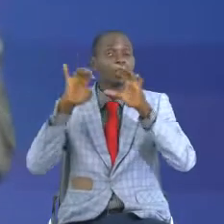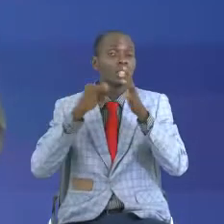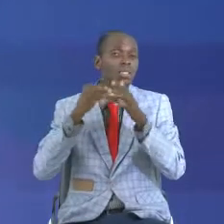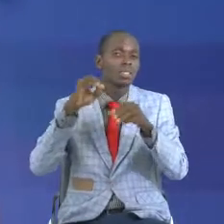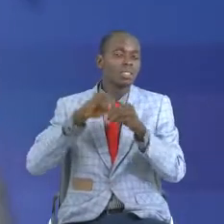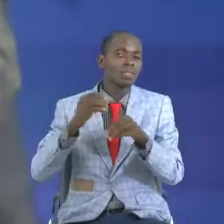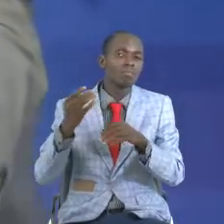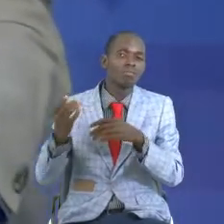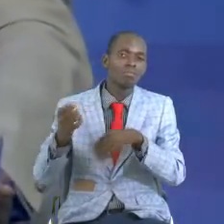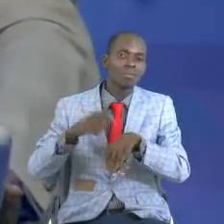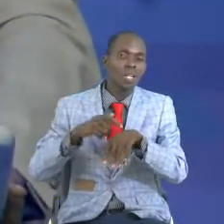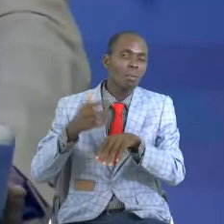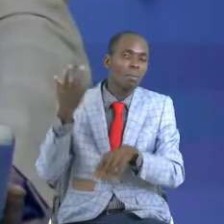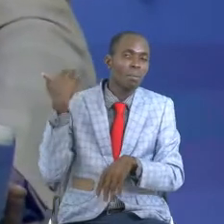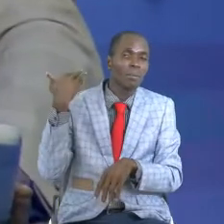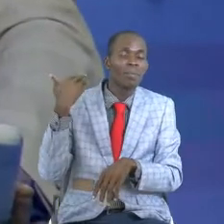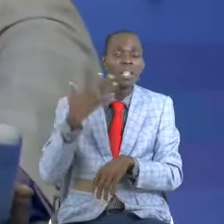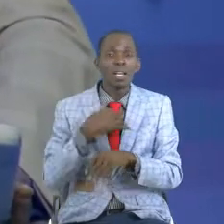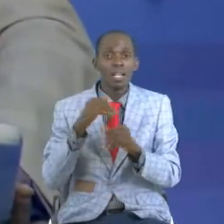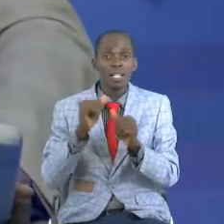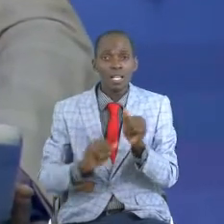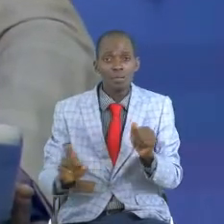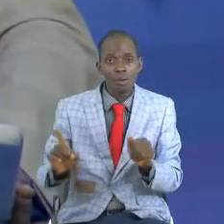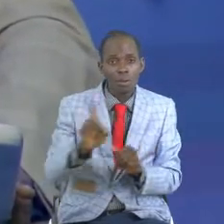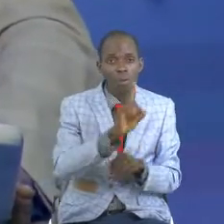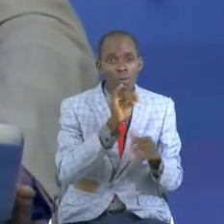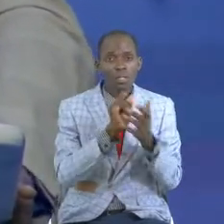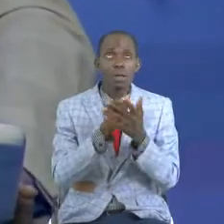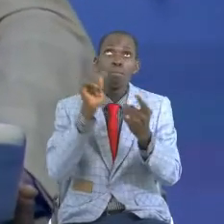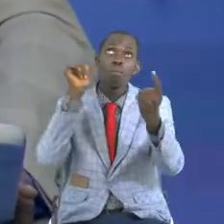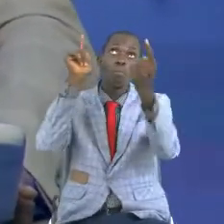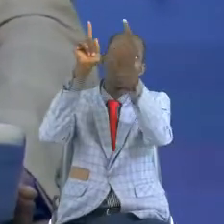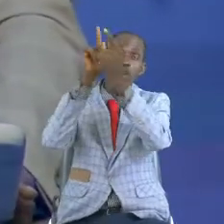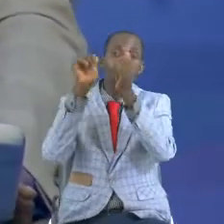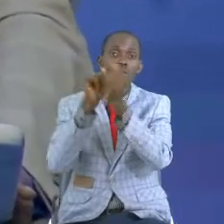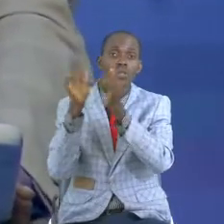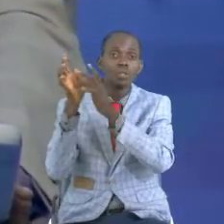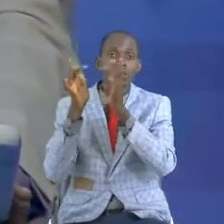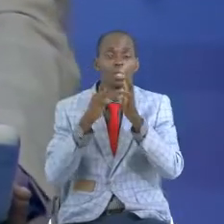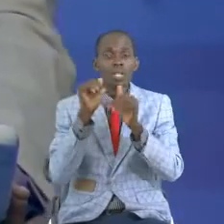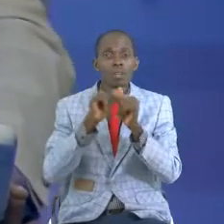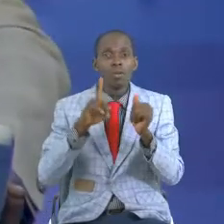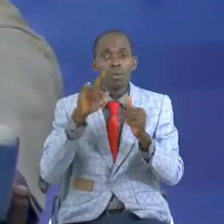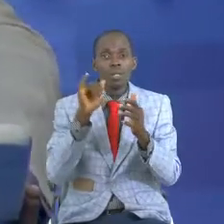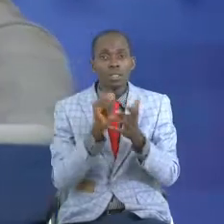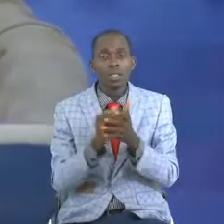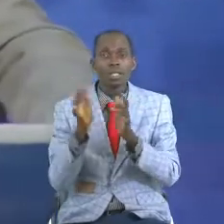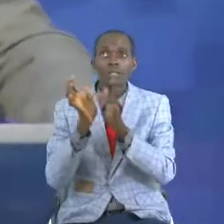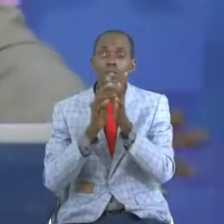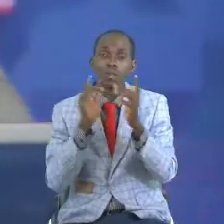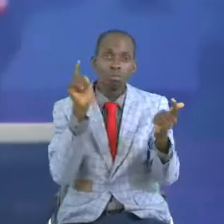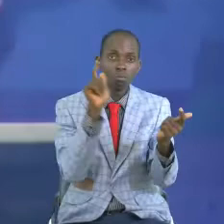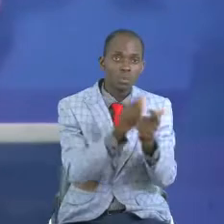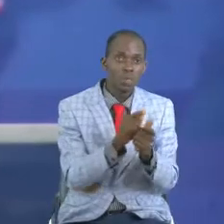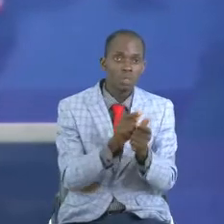And everyone that came to him, everyone he came to,